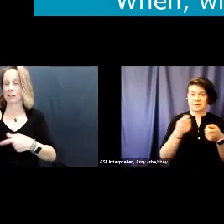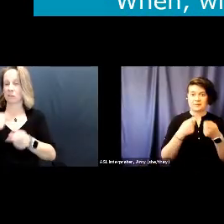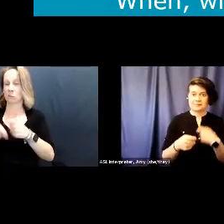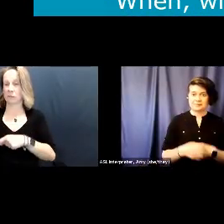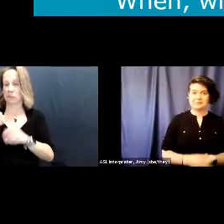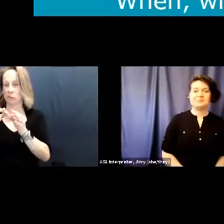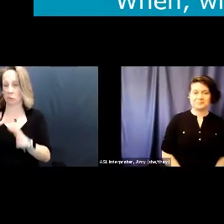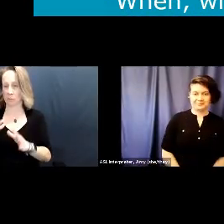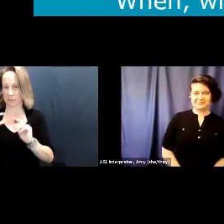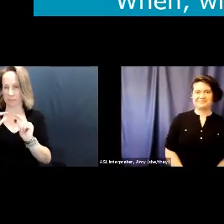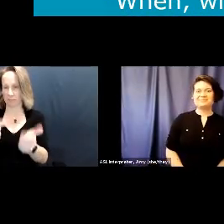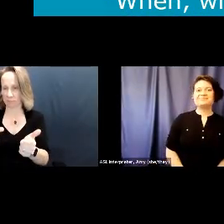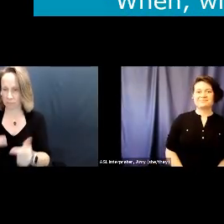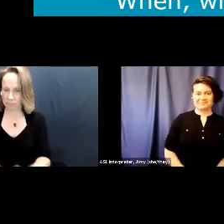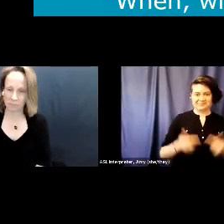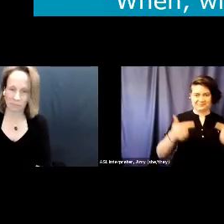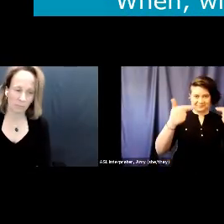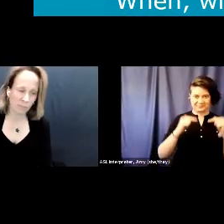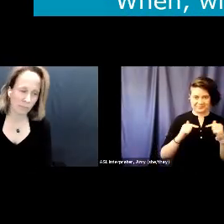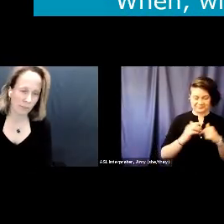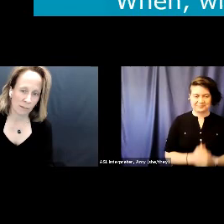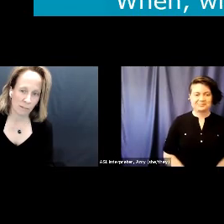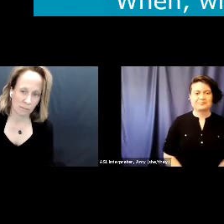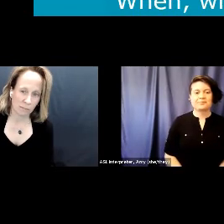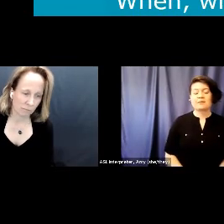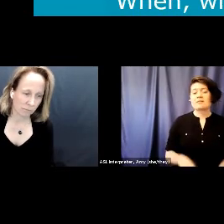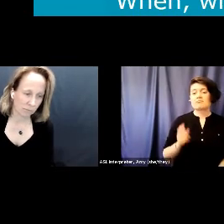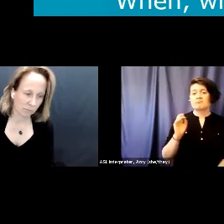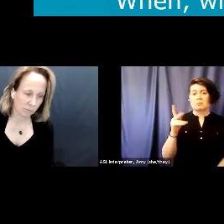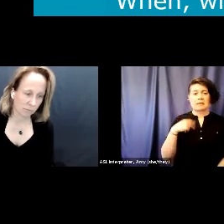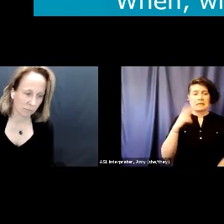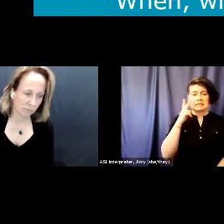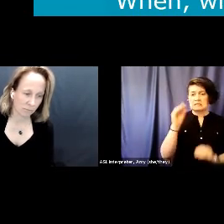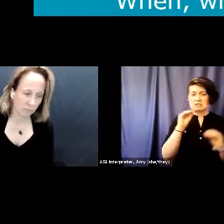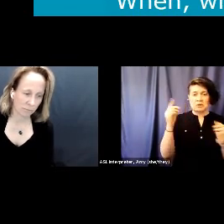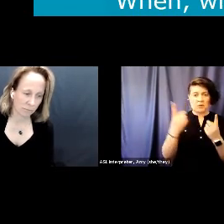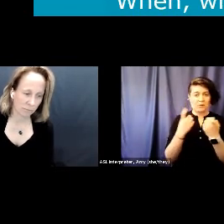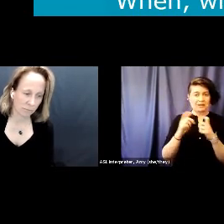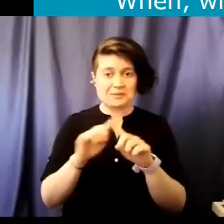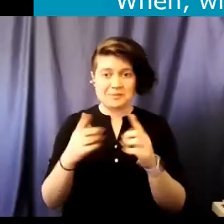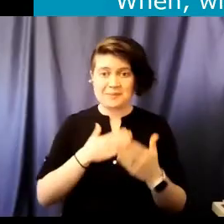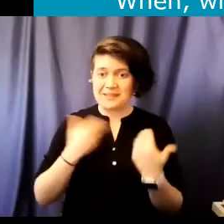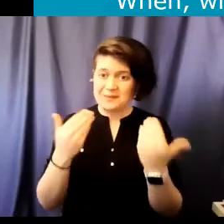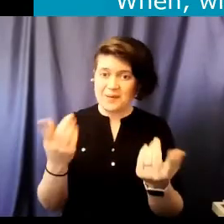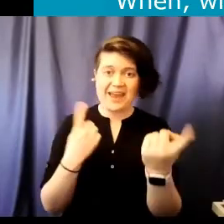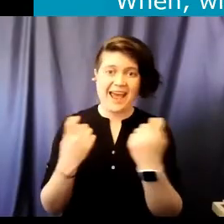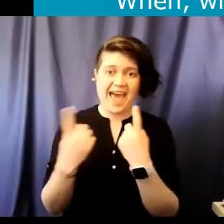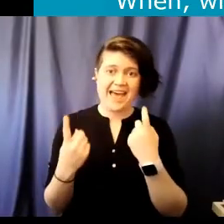All right, I'm not seeing any, so again, feel free to go ahead and ask questions.